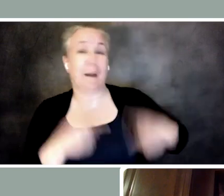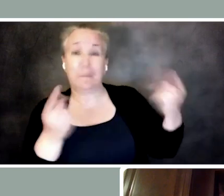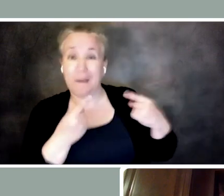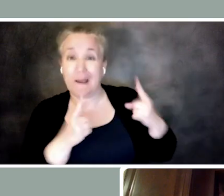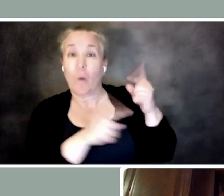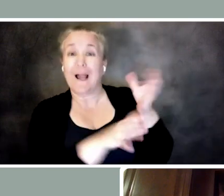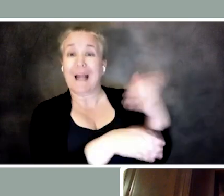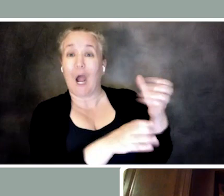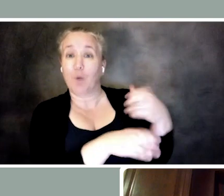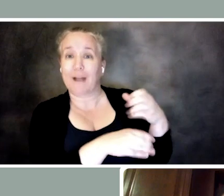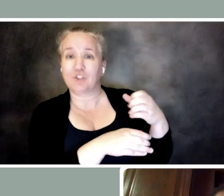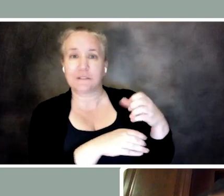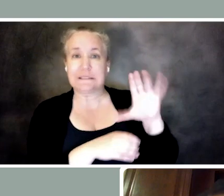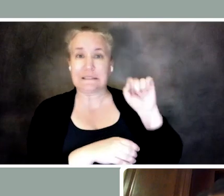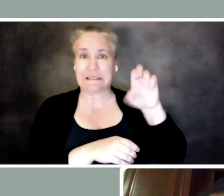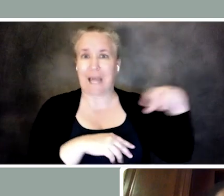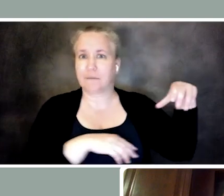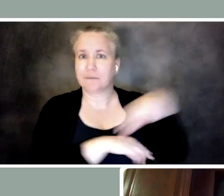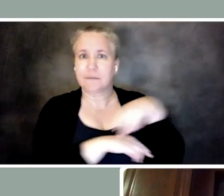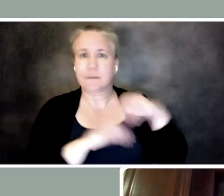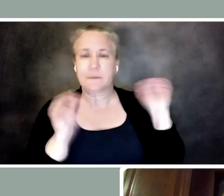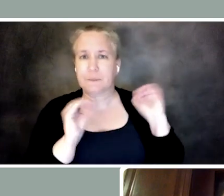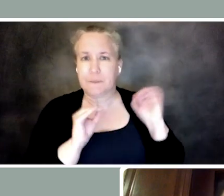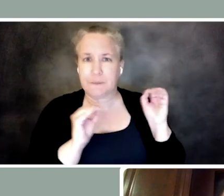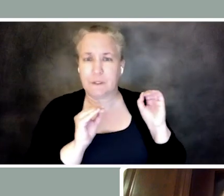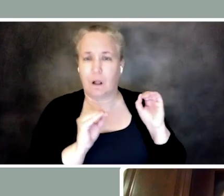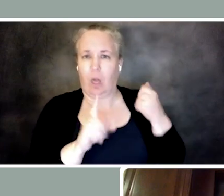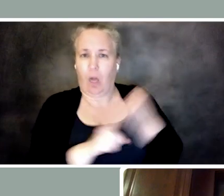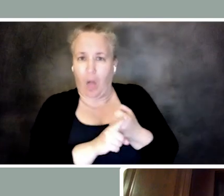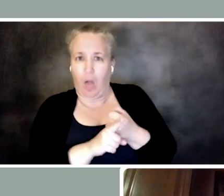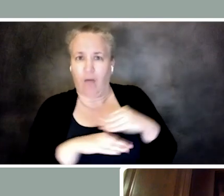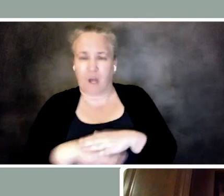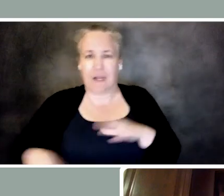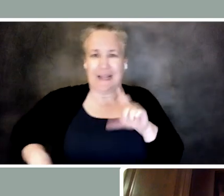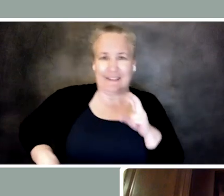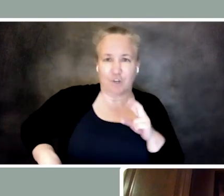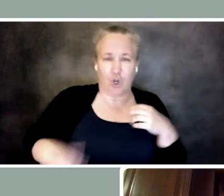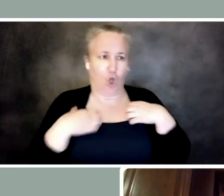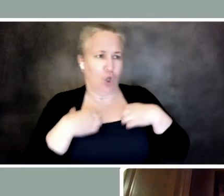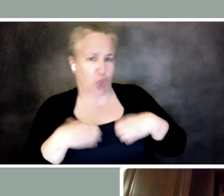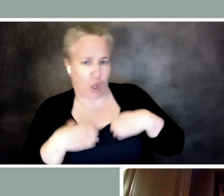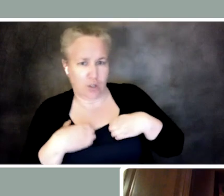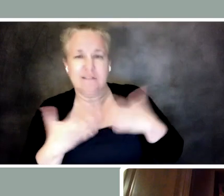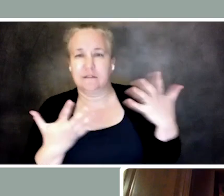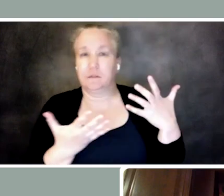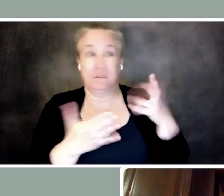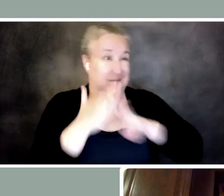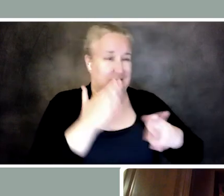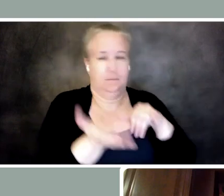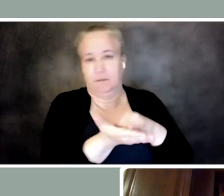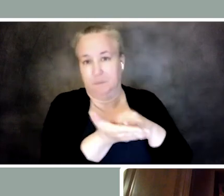but no one did a scan, and then by this time they also had some disease in the liver or the lung, that's the impossible part to predict.